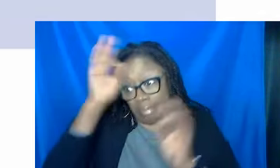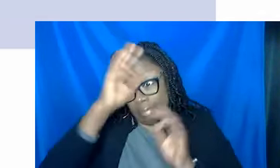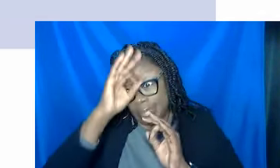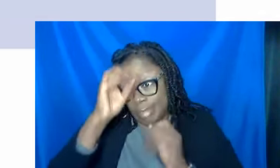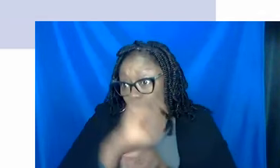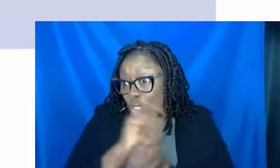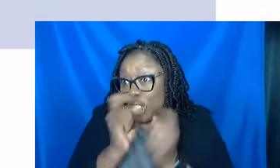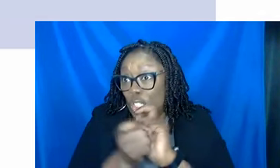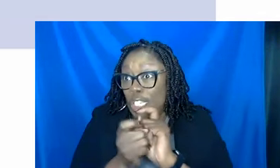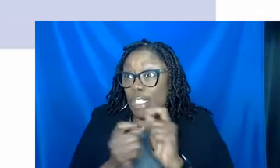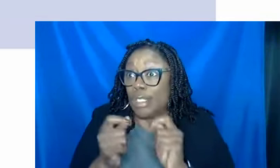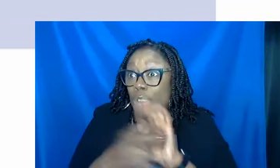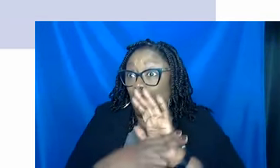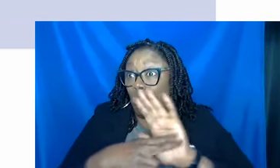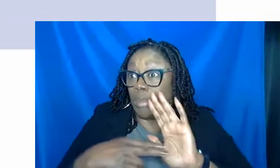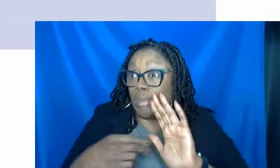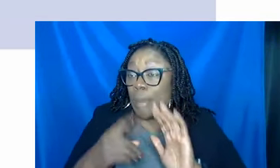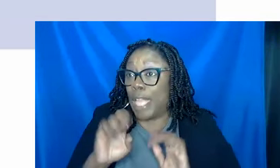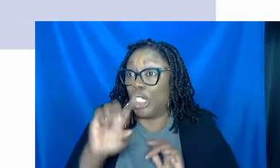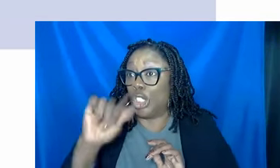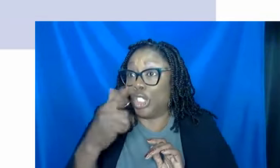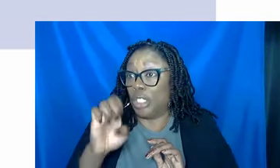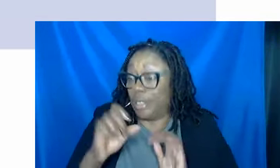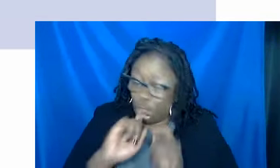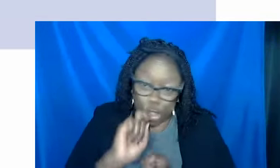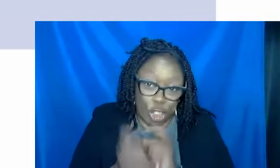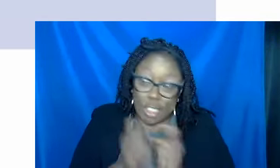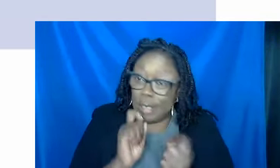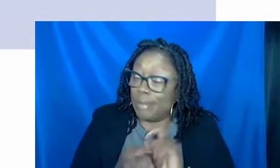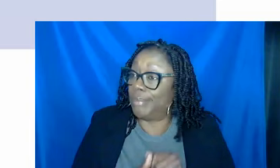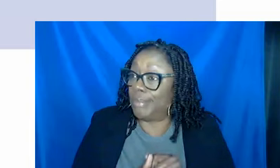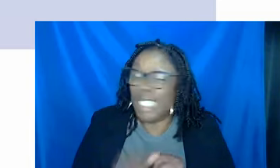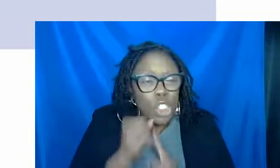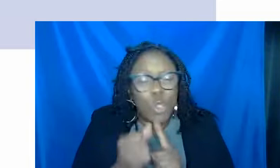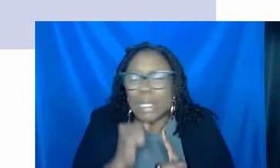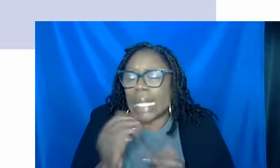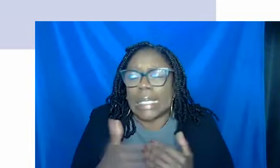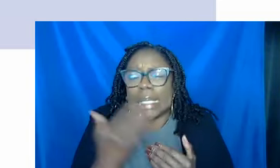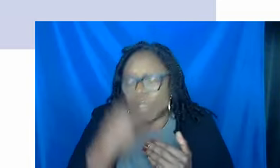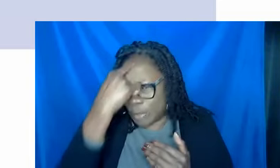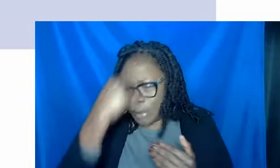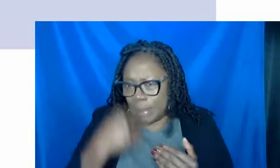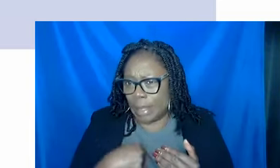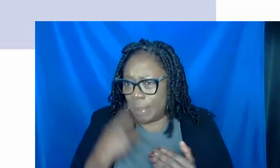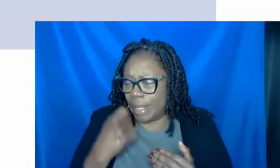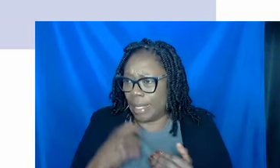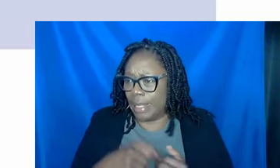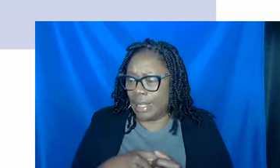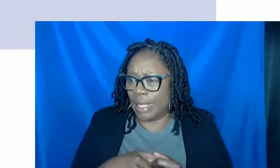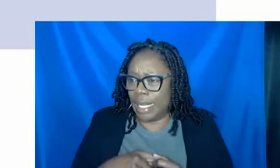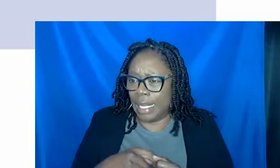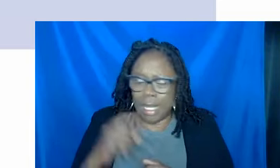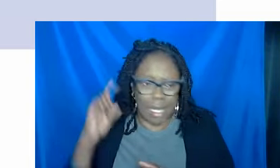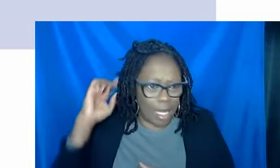and she said, "The situation wasn't easy for me because she had recalled her